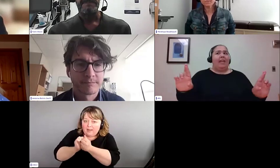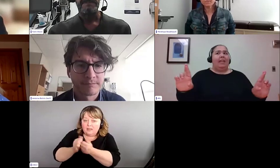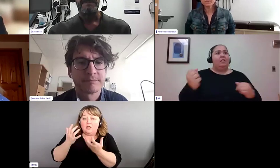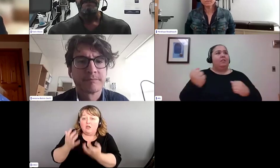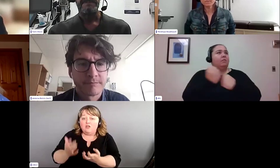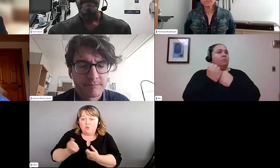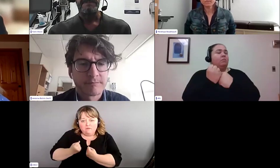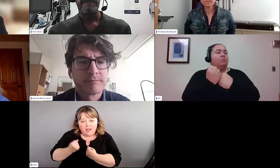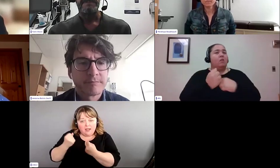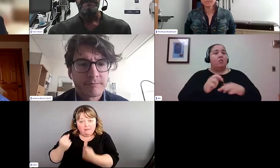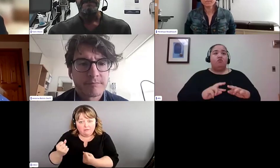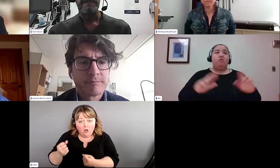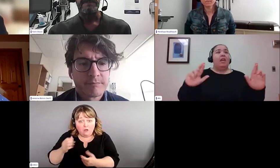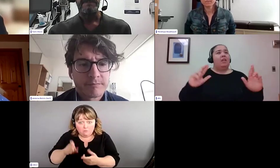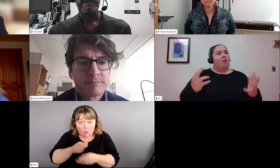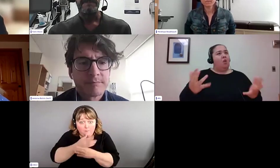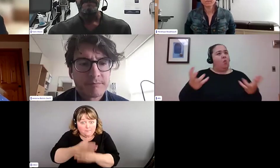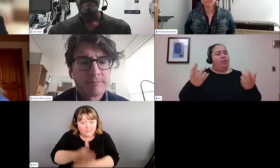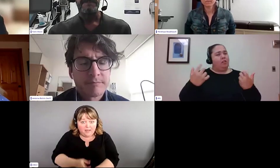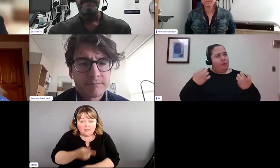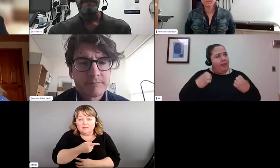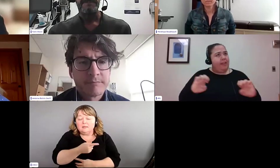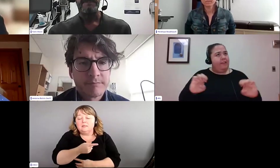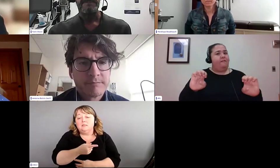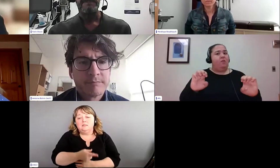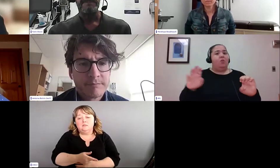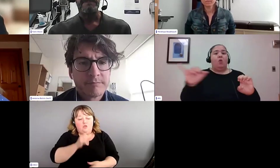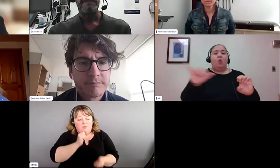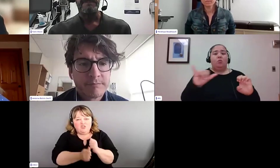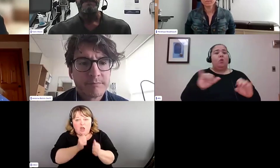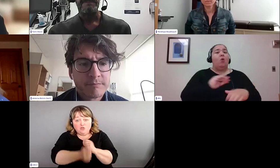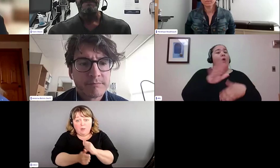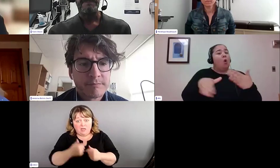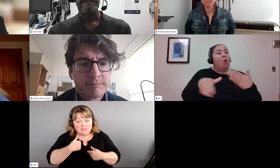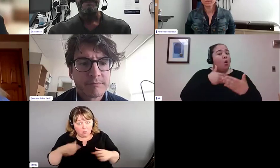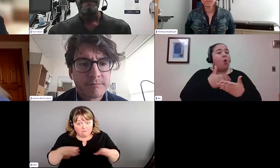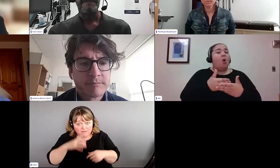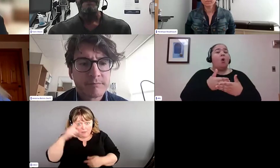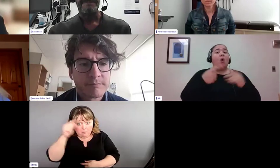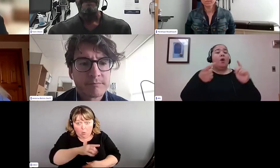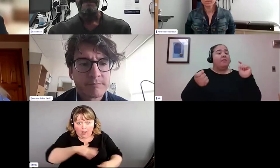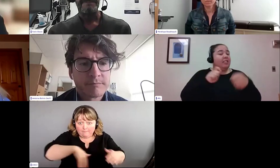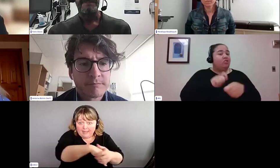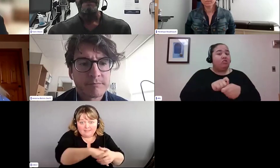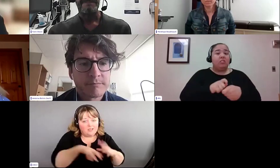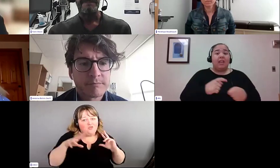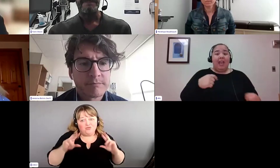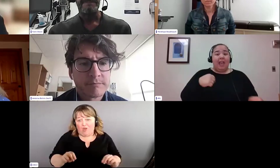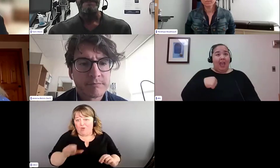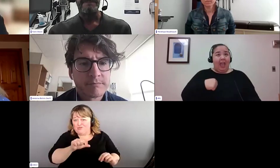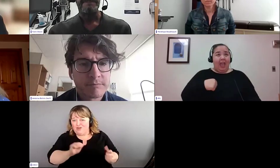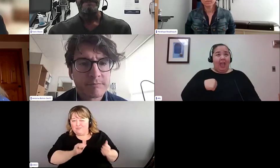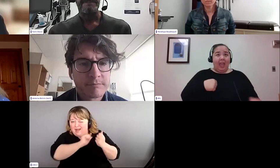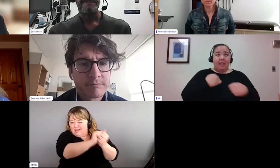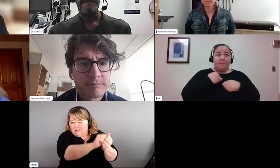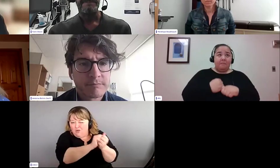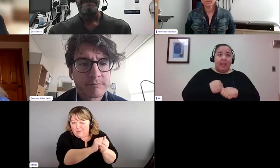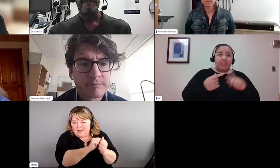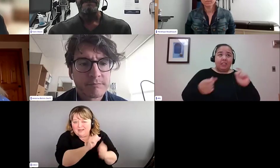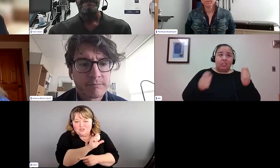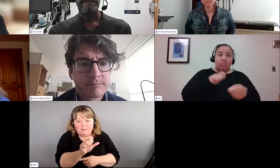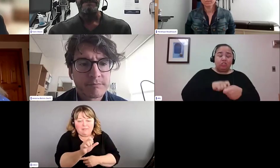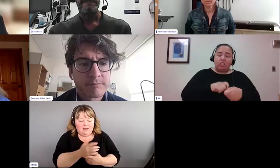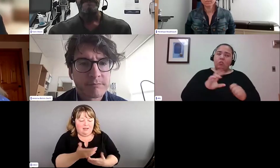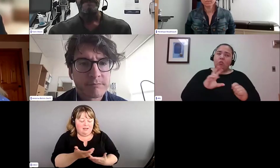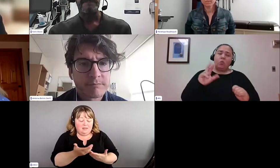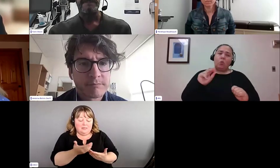to want to make an effort. Also, all the changes, I'm not the one who makes them. I'm there to accompany.